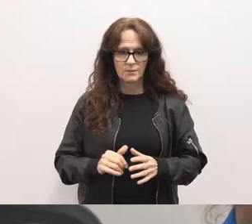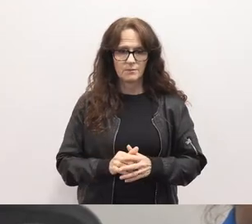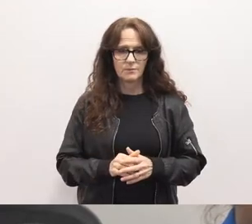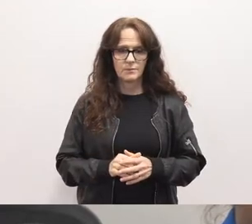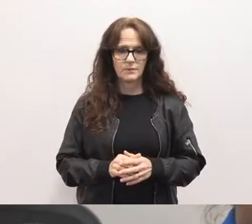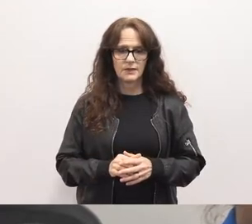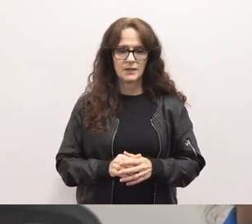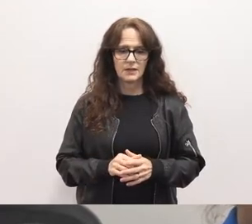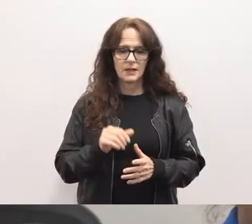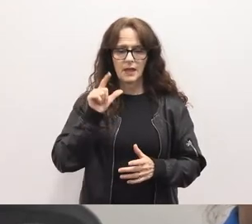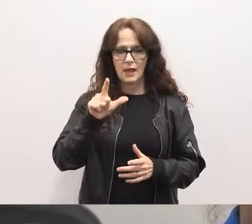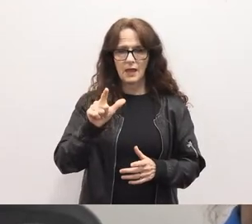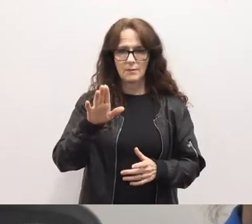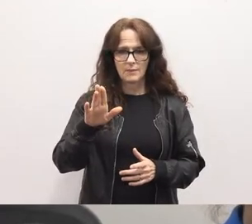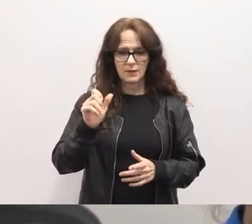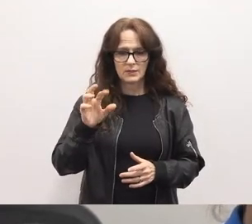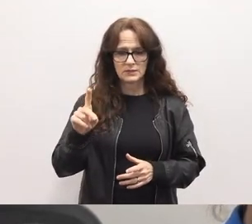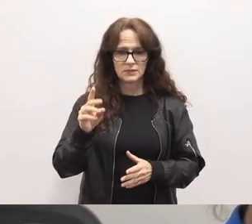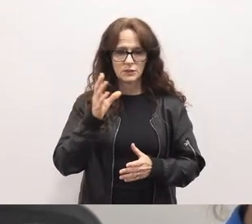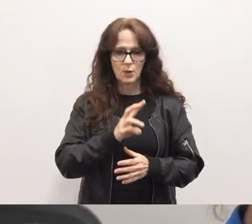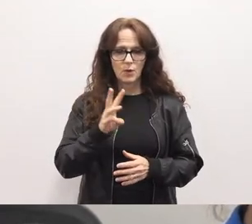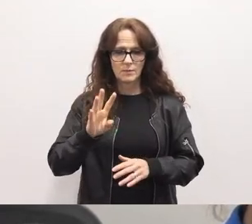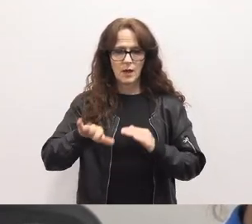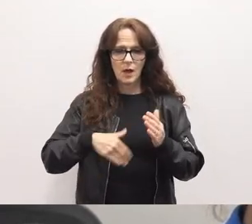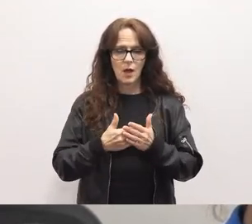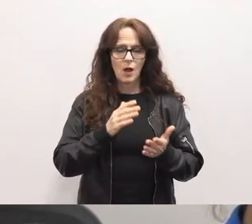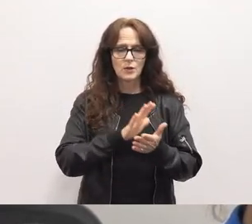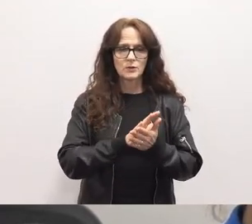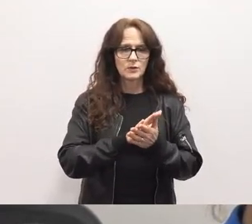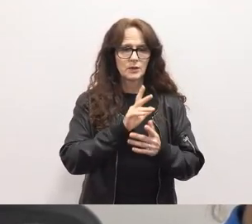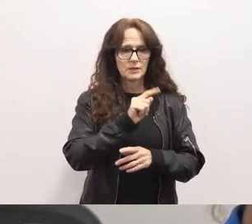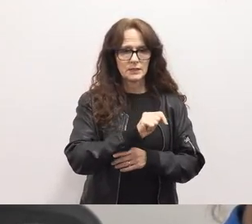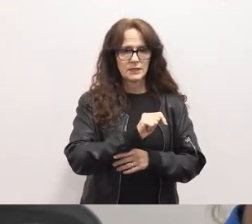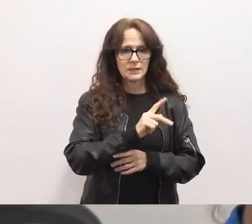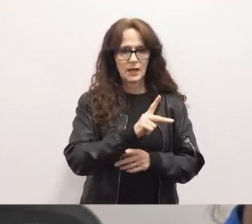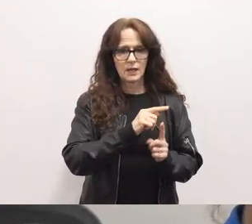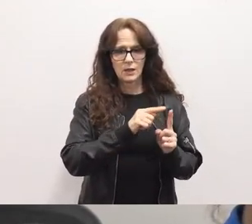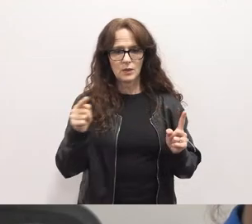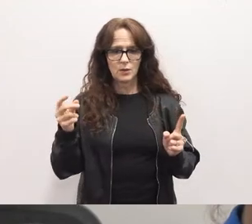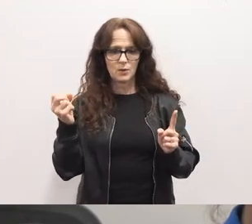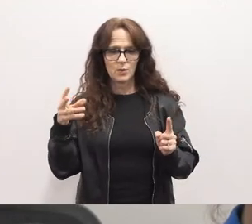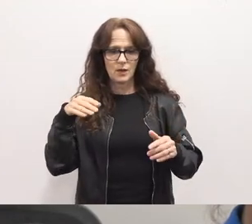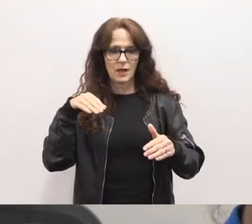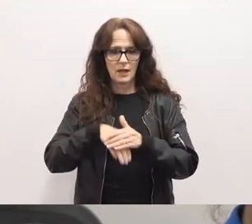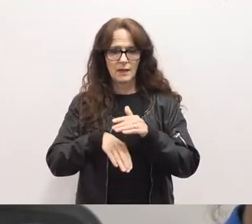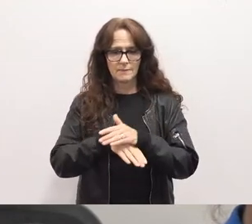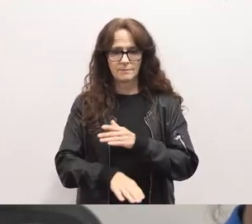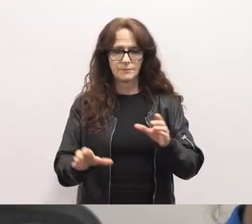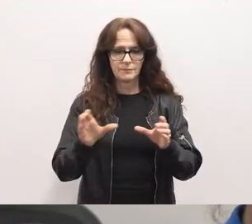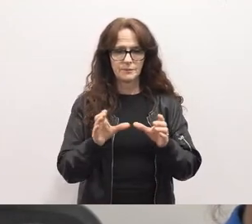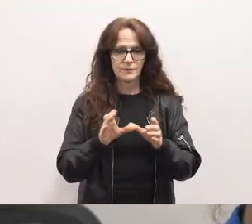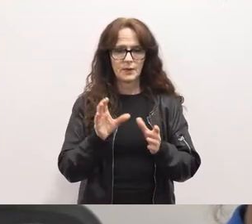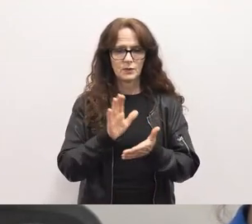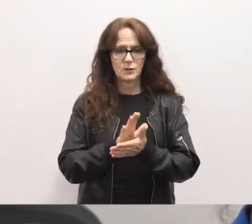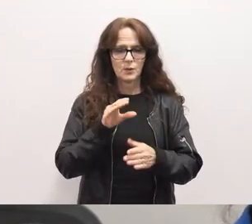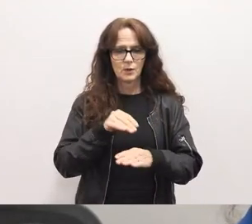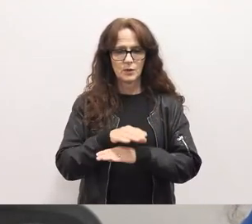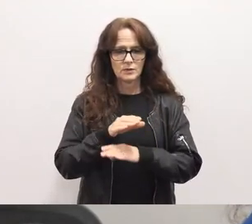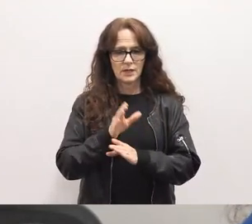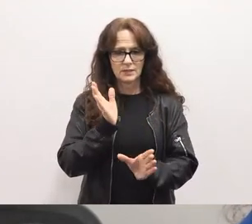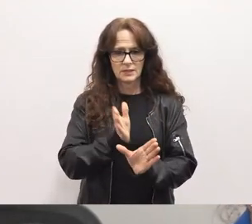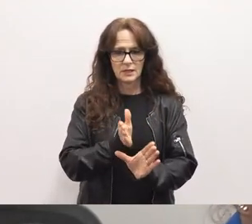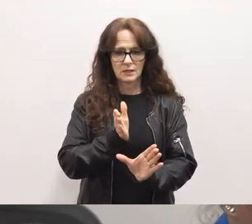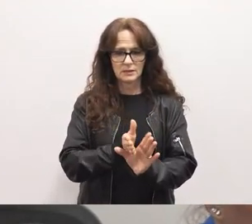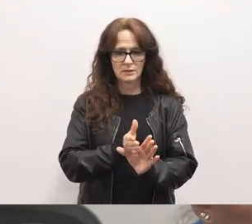According to LBUSD's website, all schools TK through 12 has access to credentialed school counselors and school